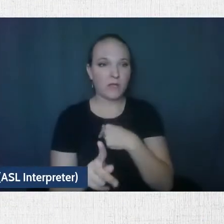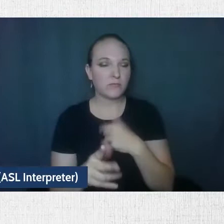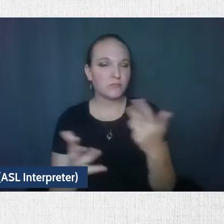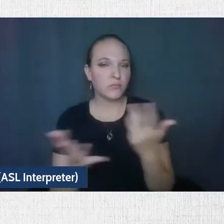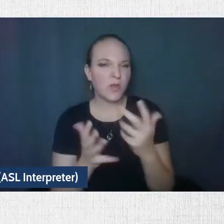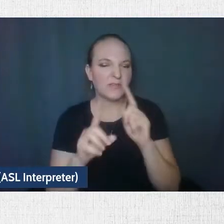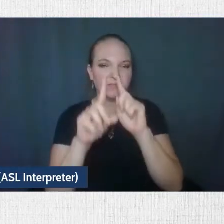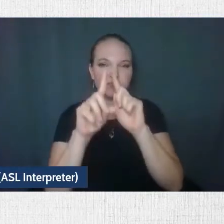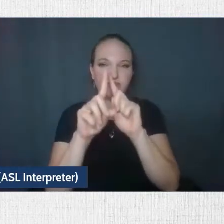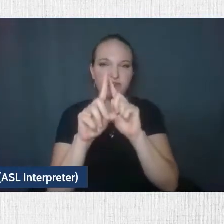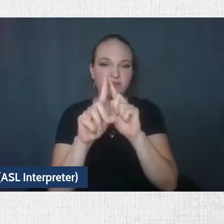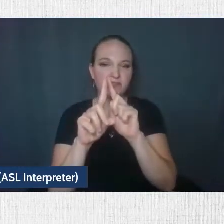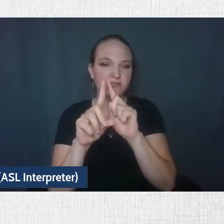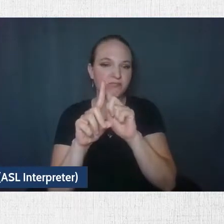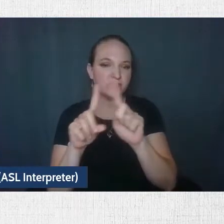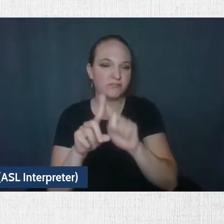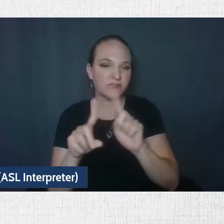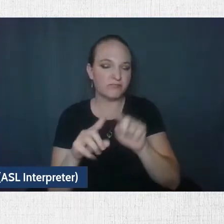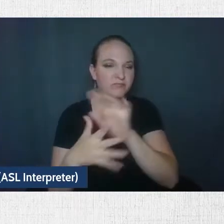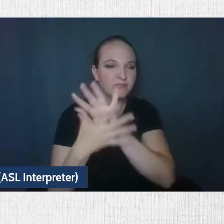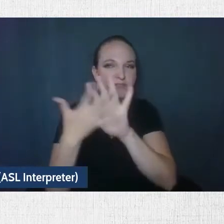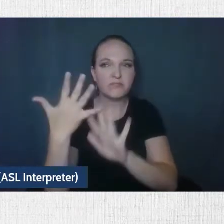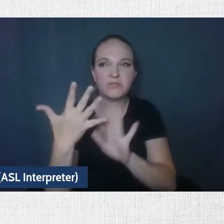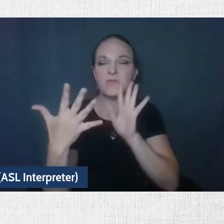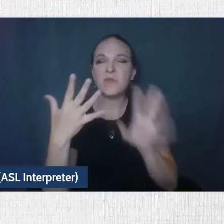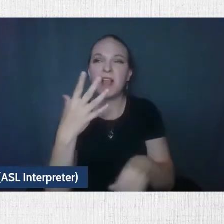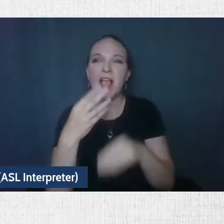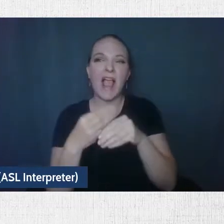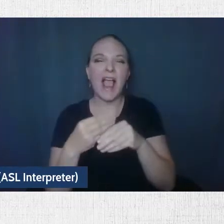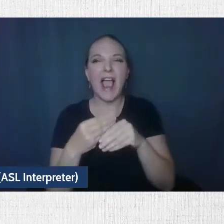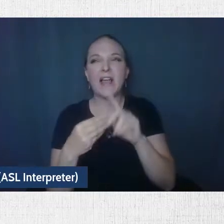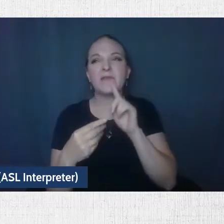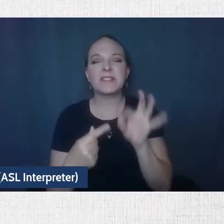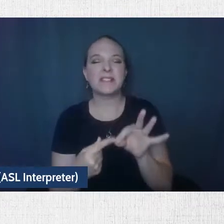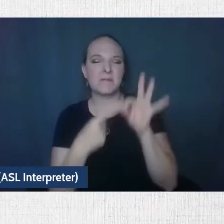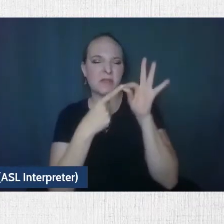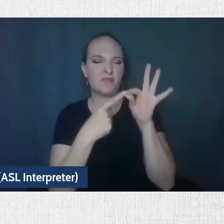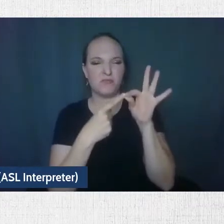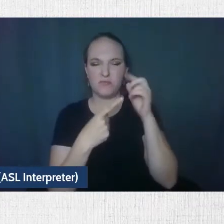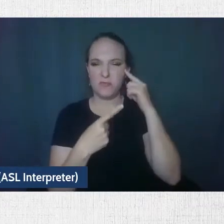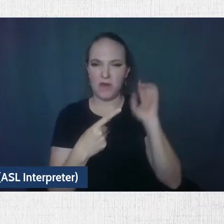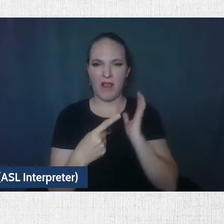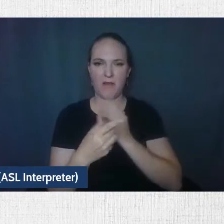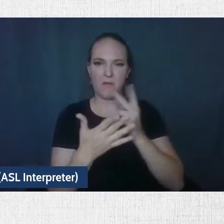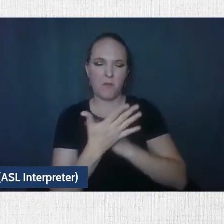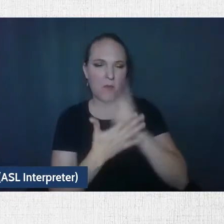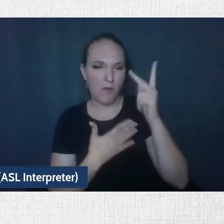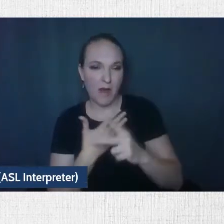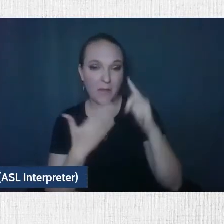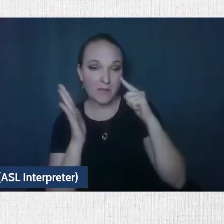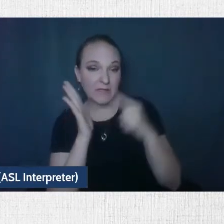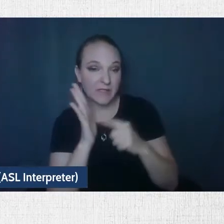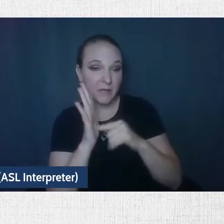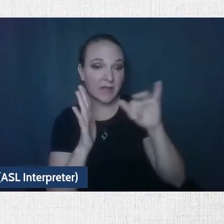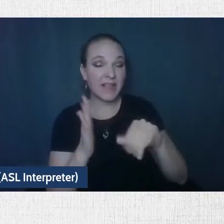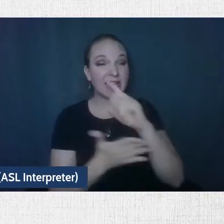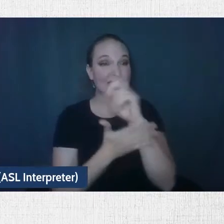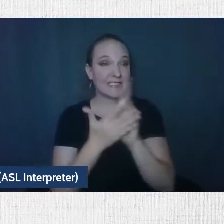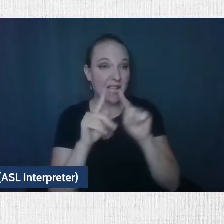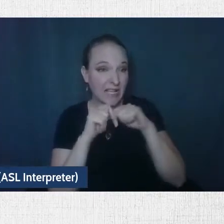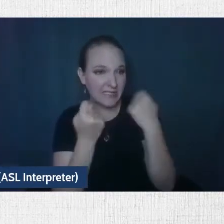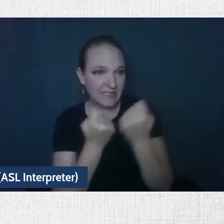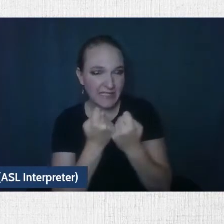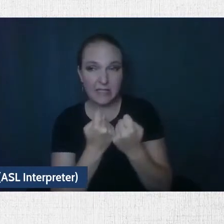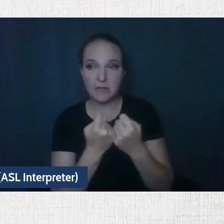of things that really add on that extra special nature to Queen's Engineering. The design teams that you hear about so much, to provide